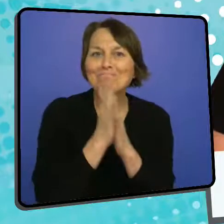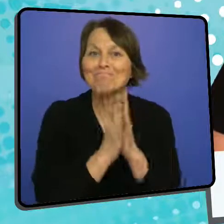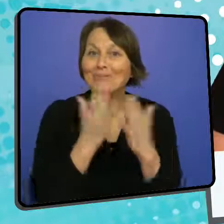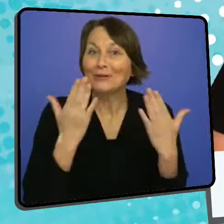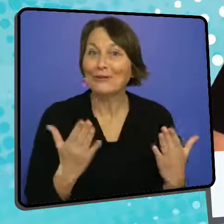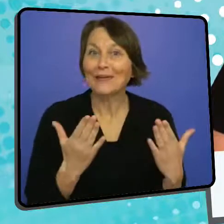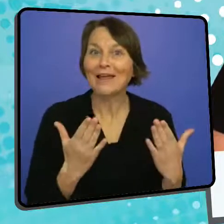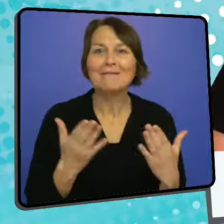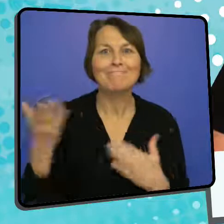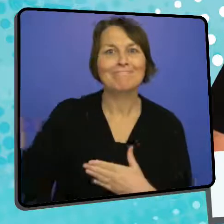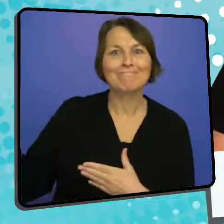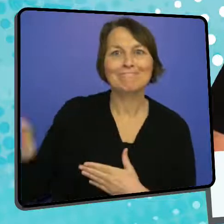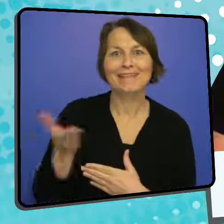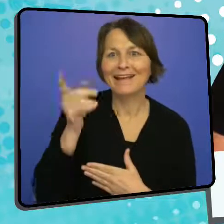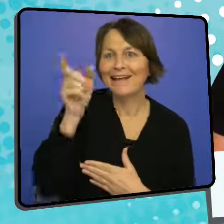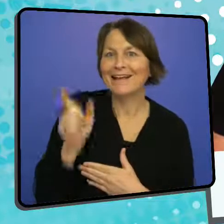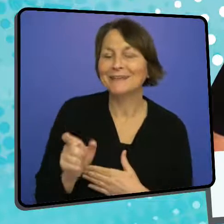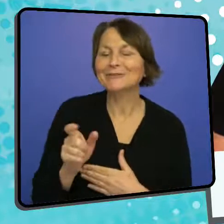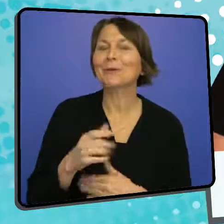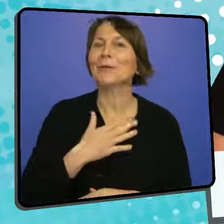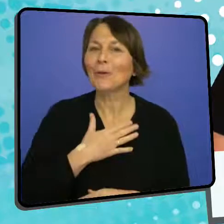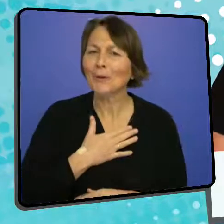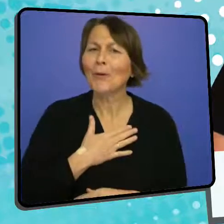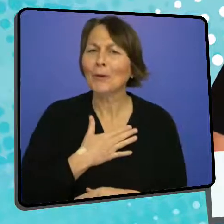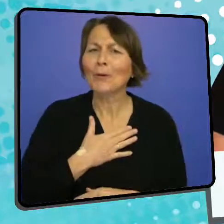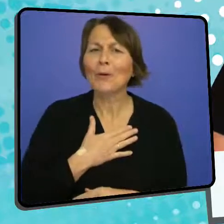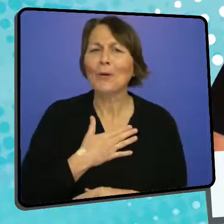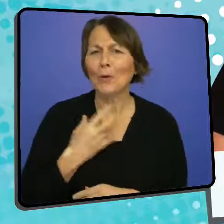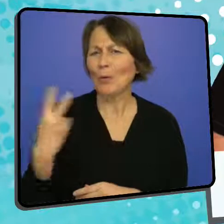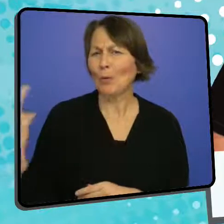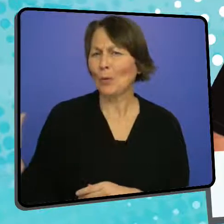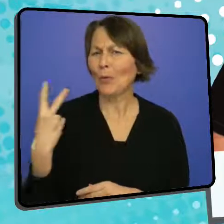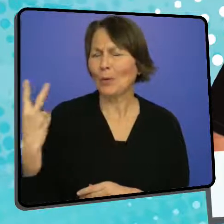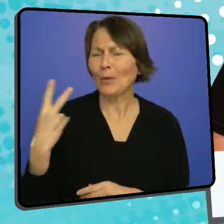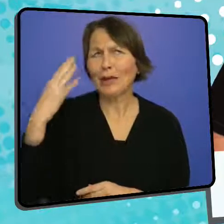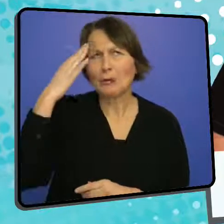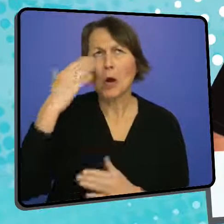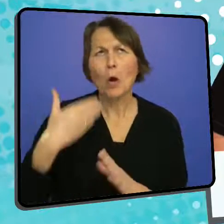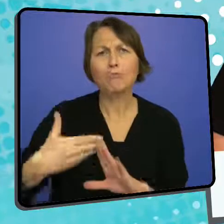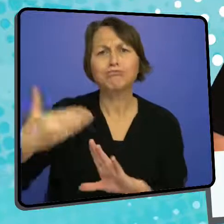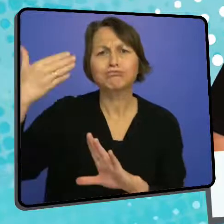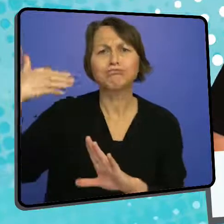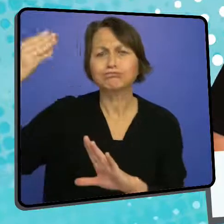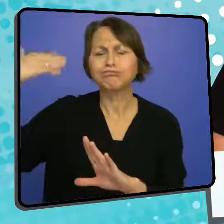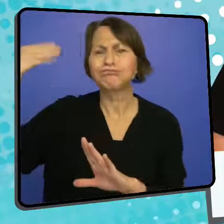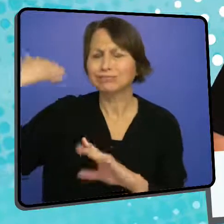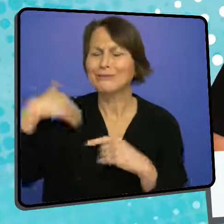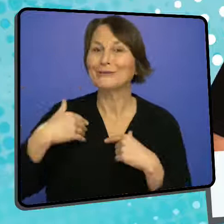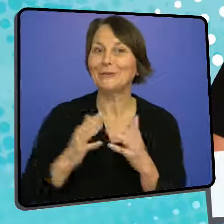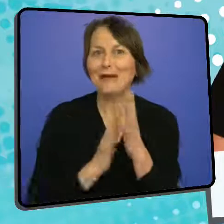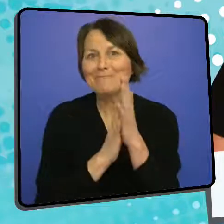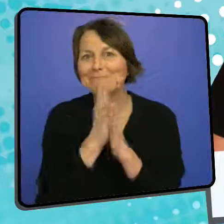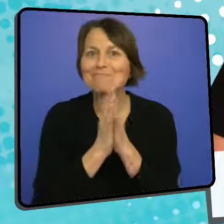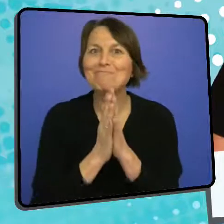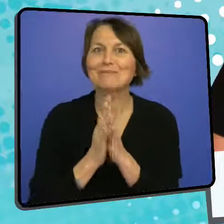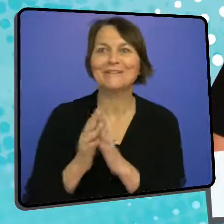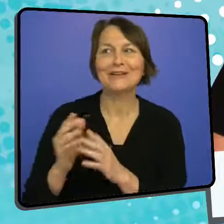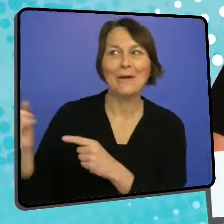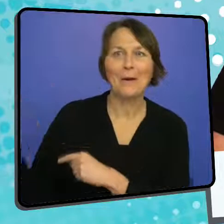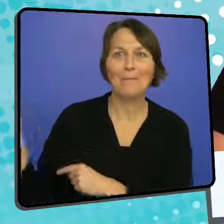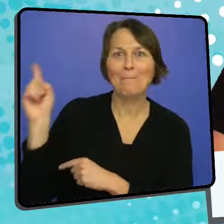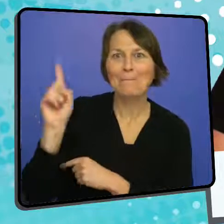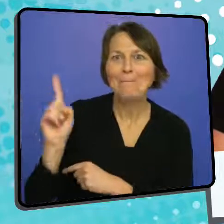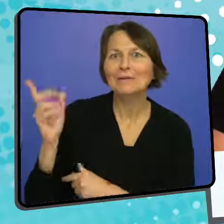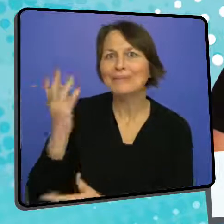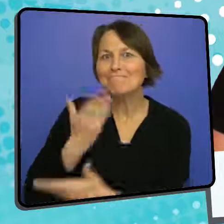guest. We actually go back quite a long time ago now, and I'm really excited for her to kind of speak about what she does.